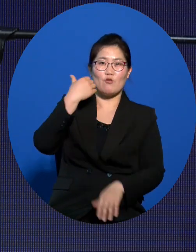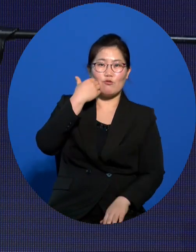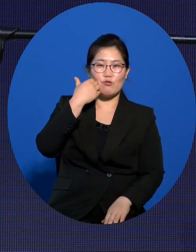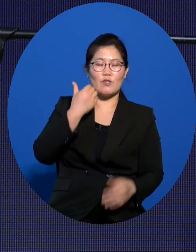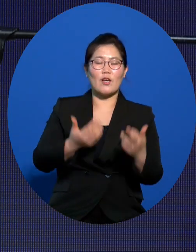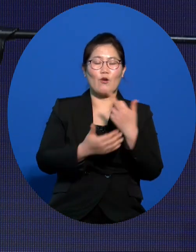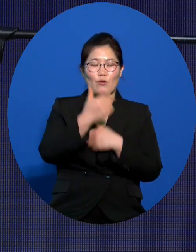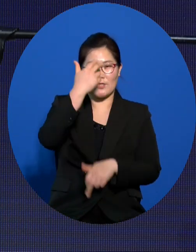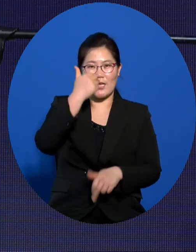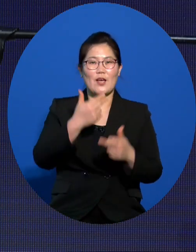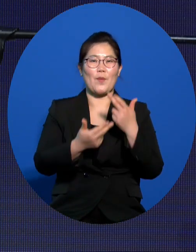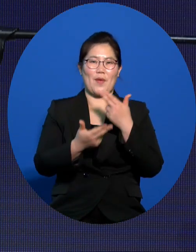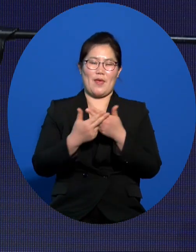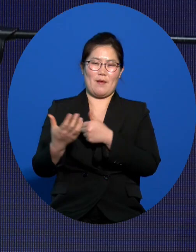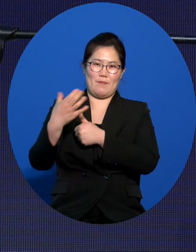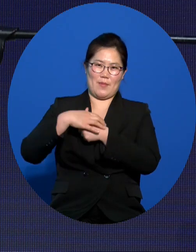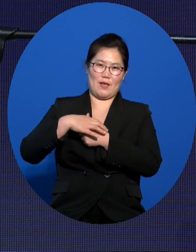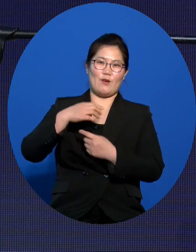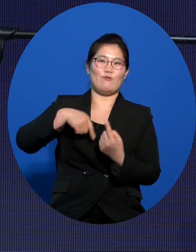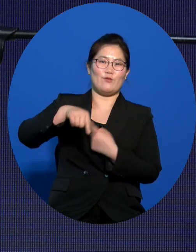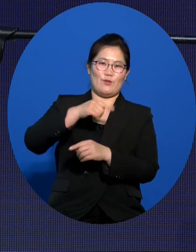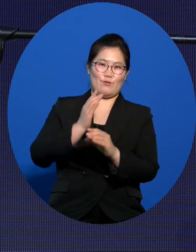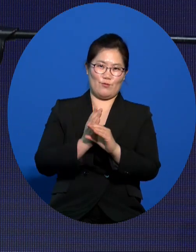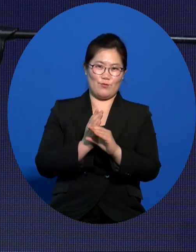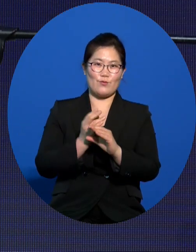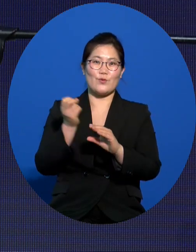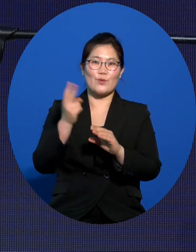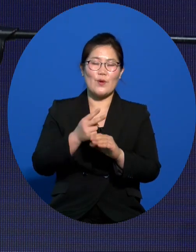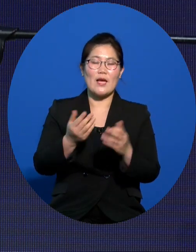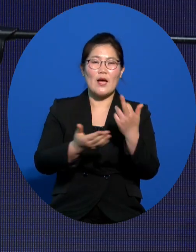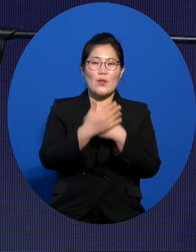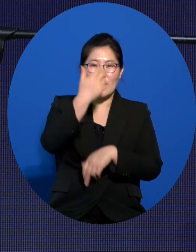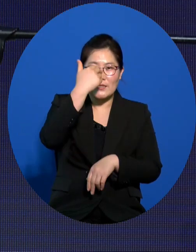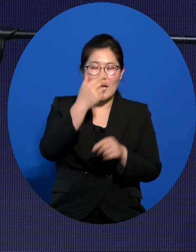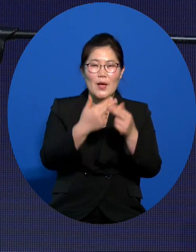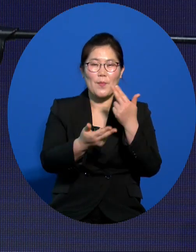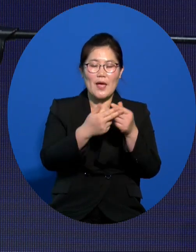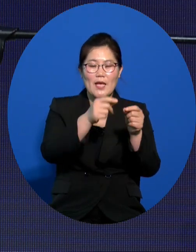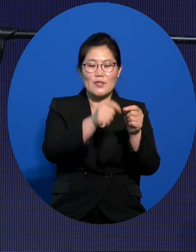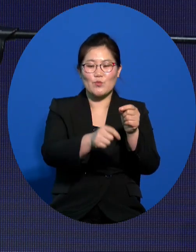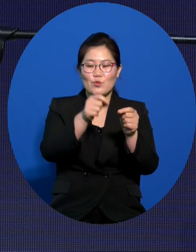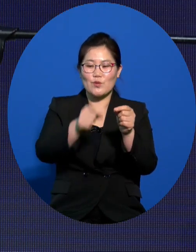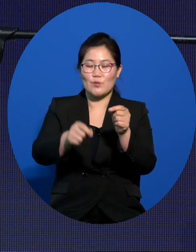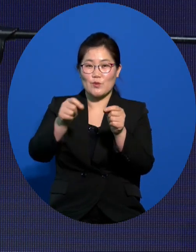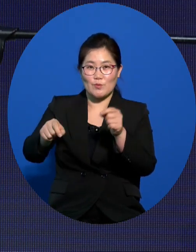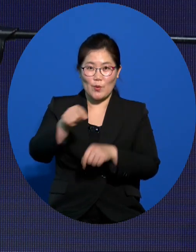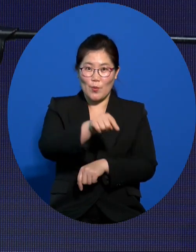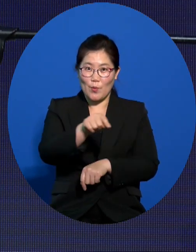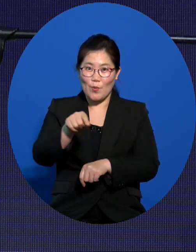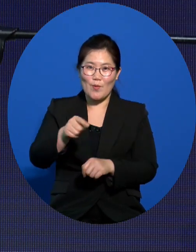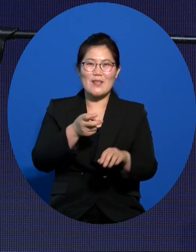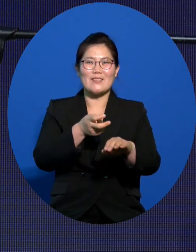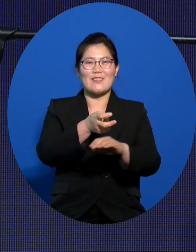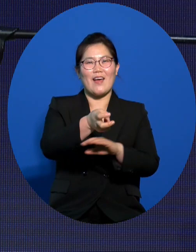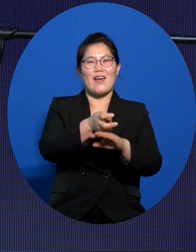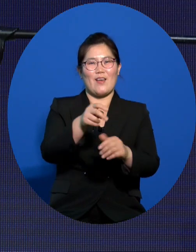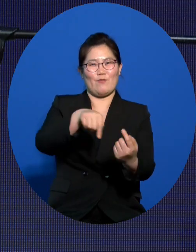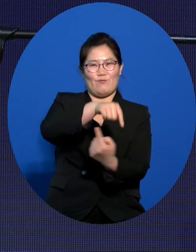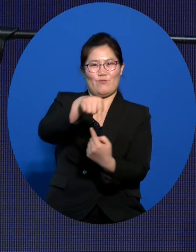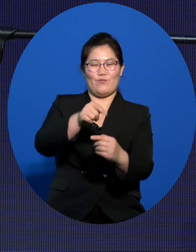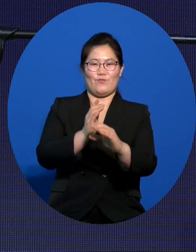with disabilities. It is operated by the Provincial Association and has 18 chapters, which runs the vehicle